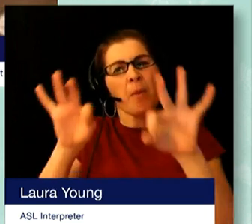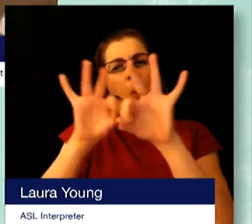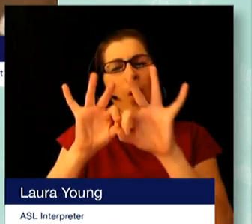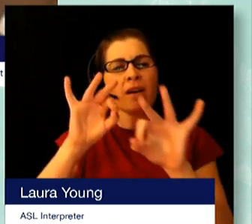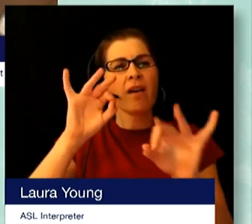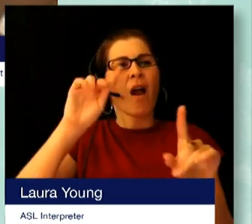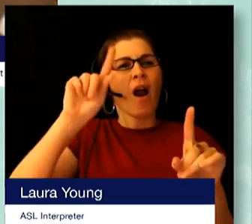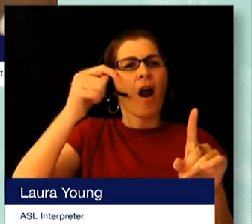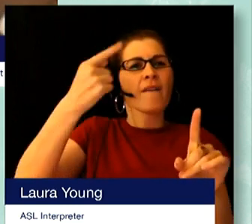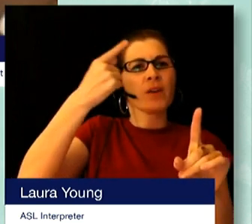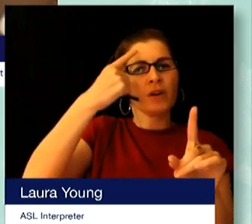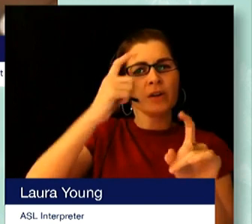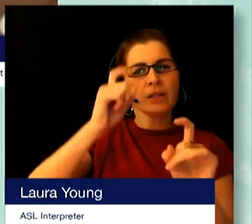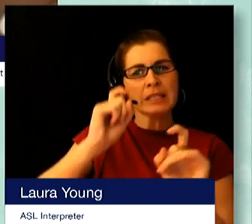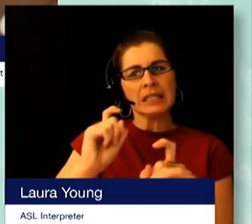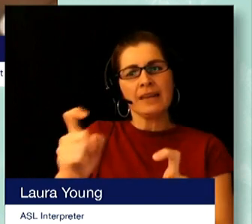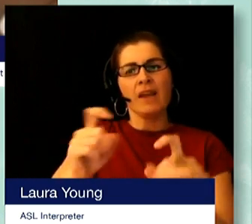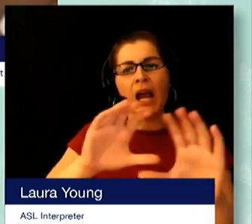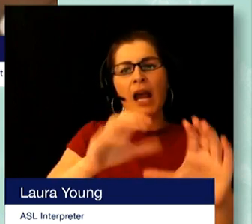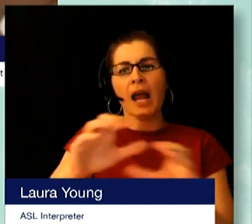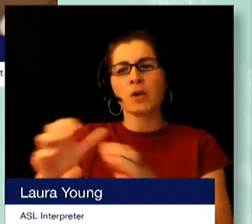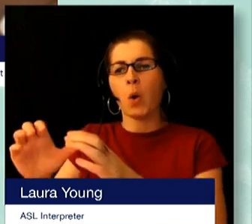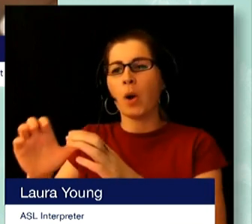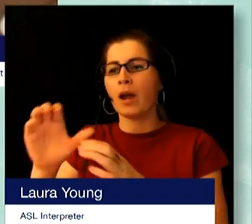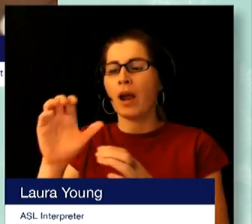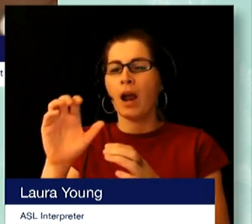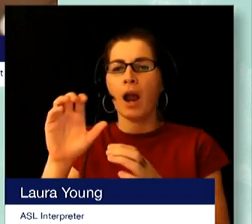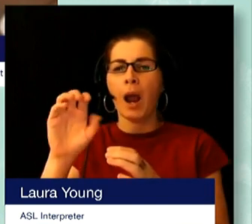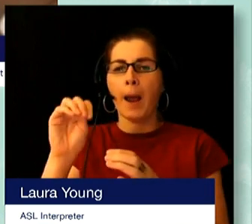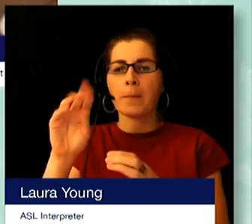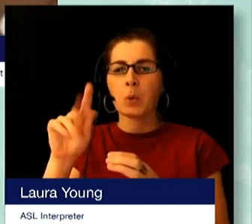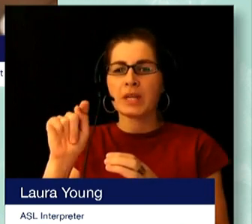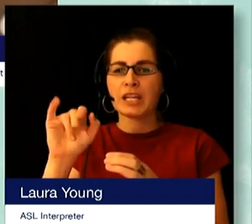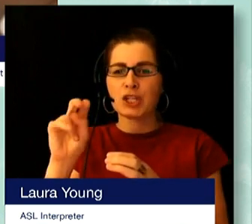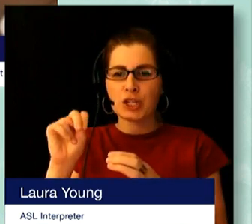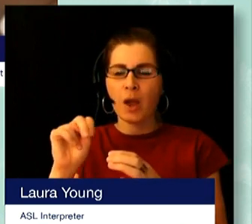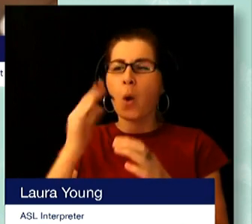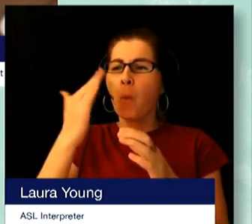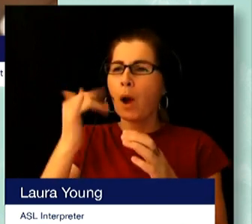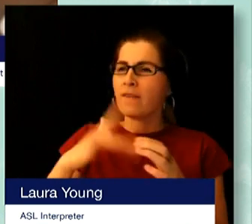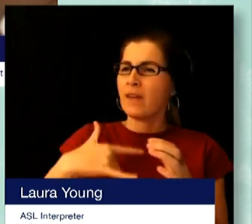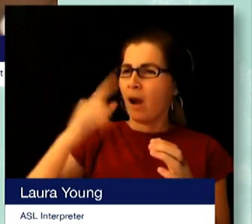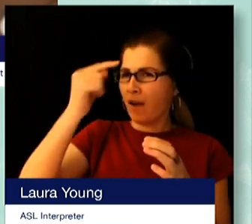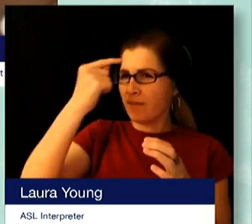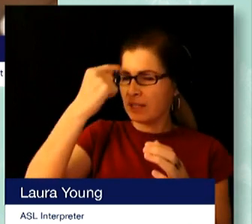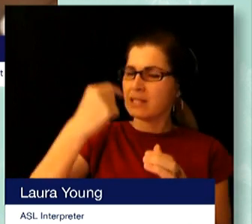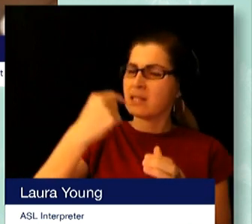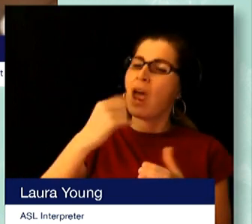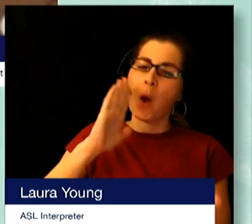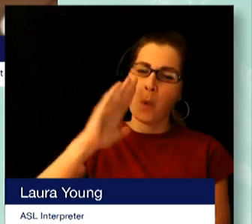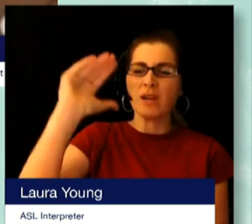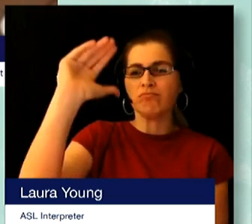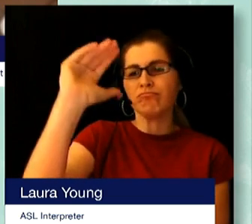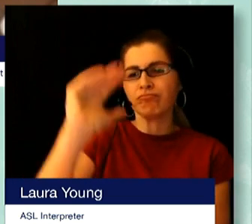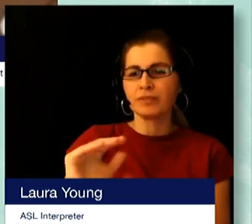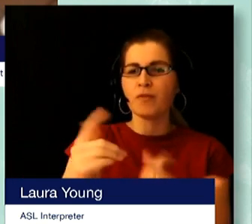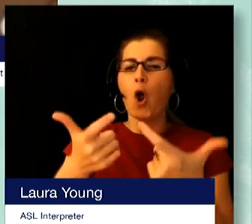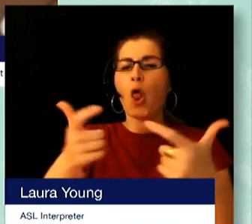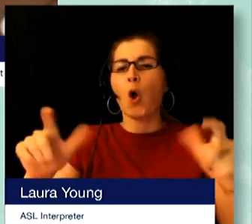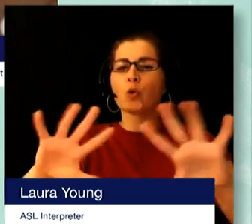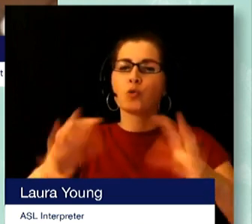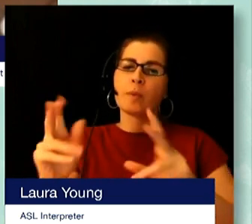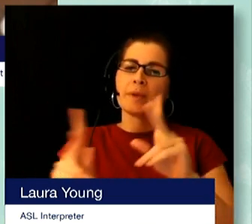to granting categorical commutations? Why is it so important for governors to say, I will commute the sentences for a large group of people?